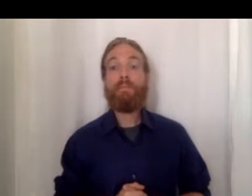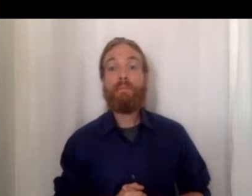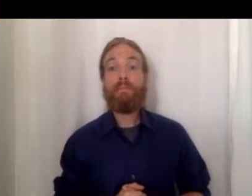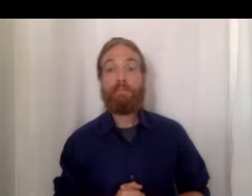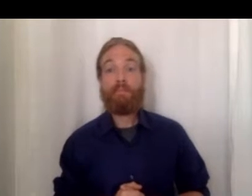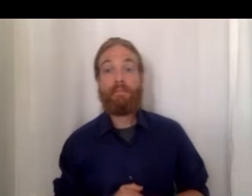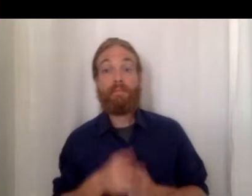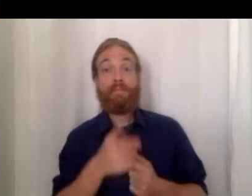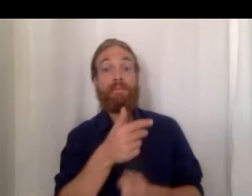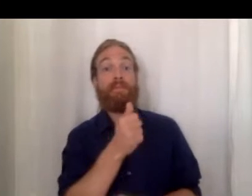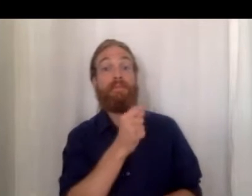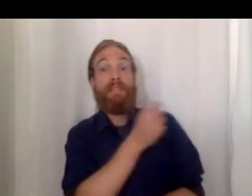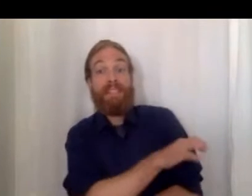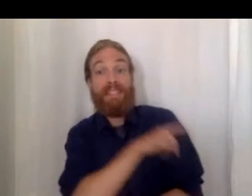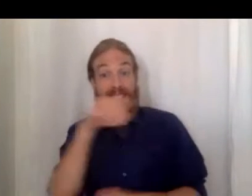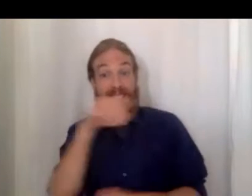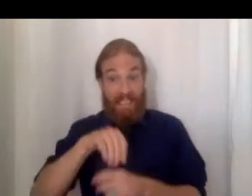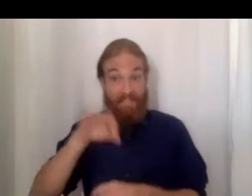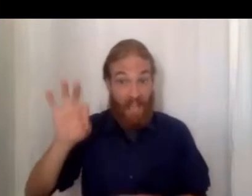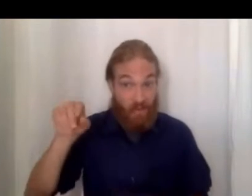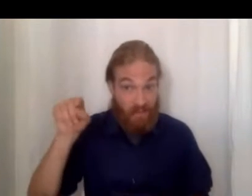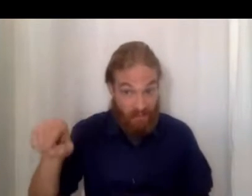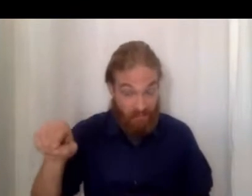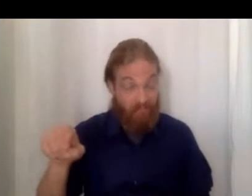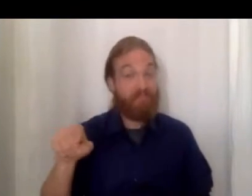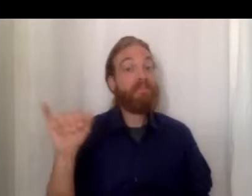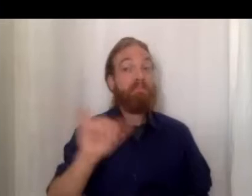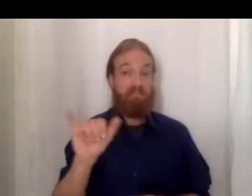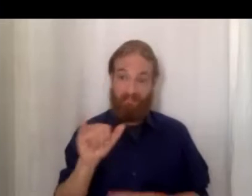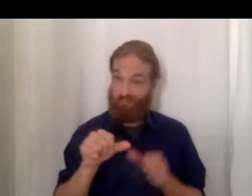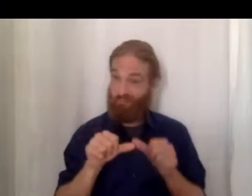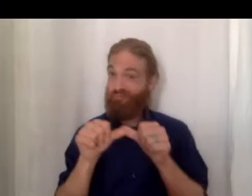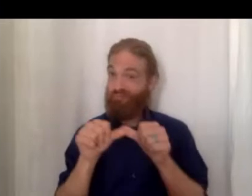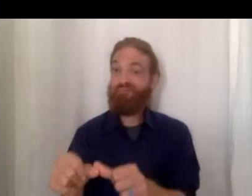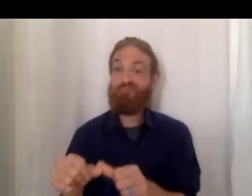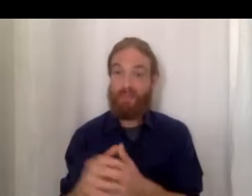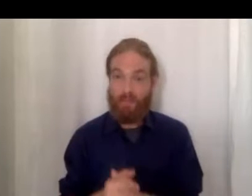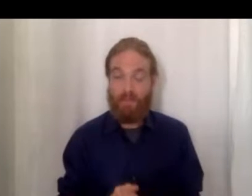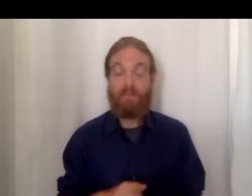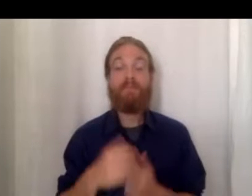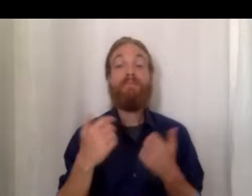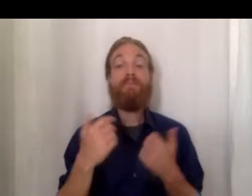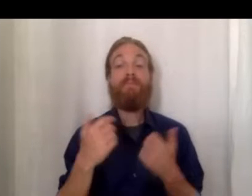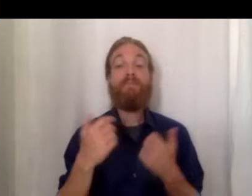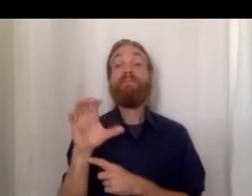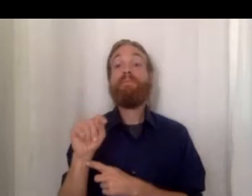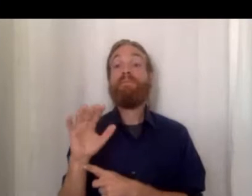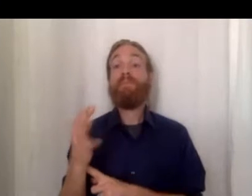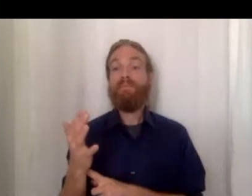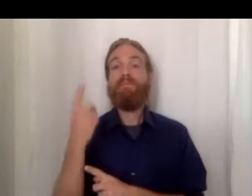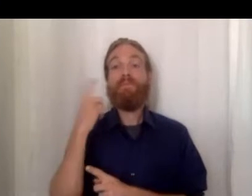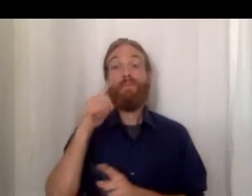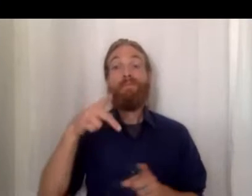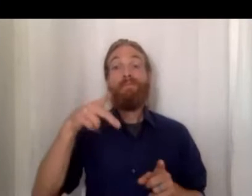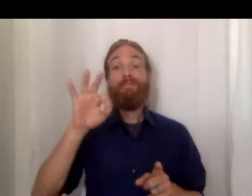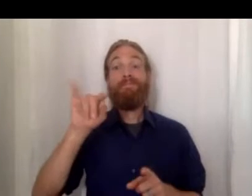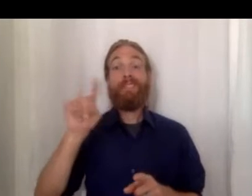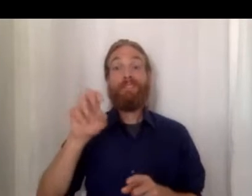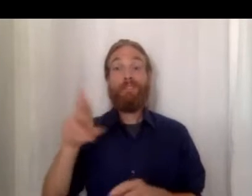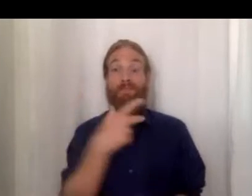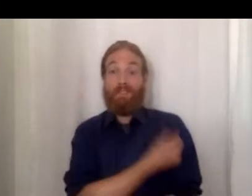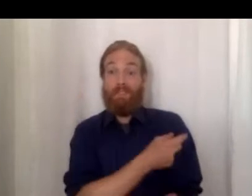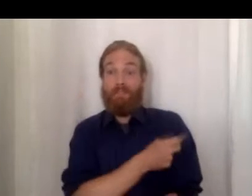be October the 5th, offering Pfizer vaccine, and that clinic is available for people to register right now on our